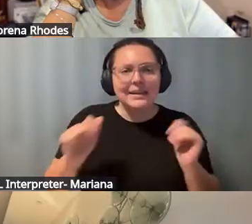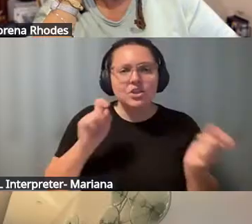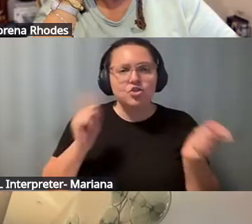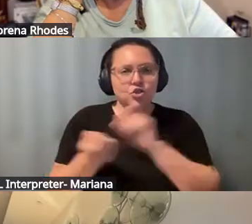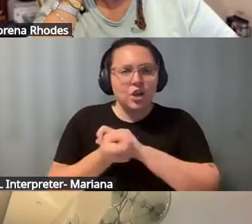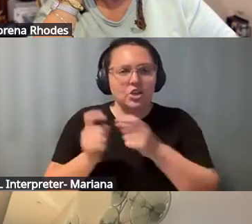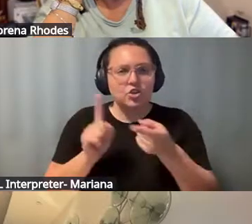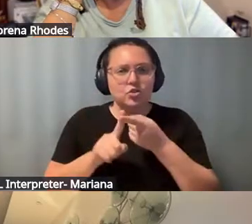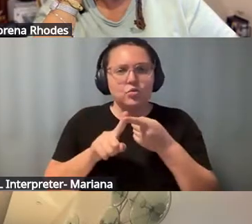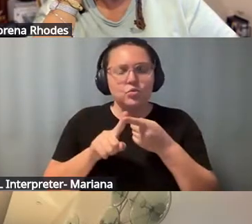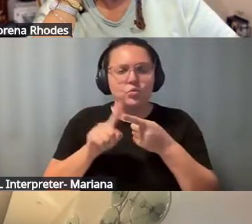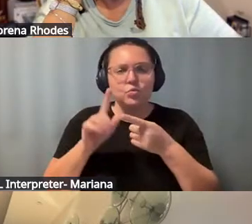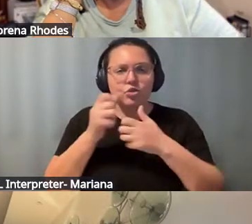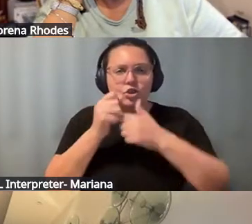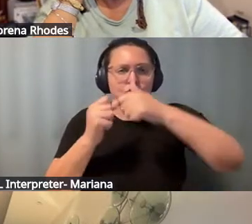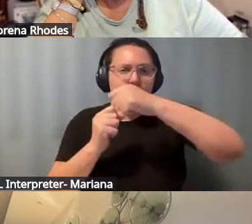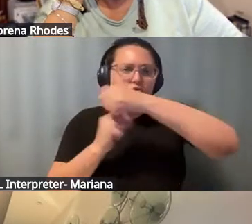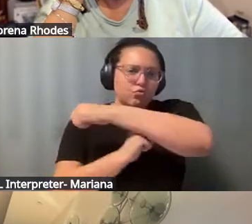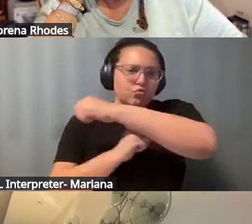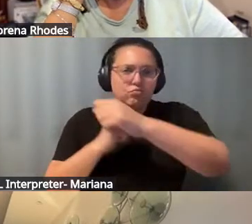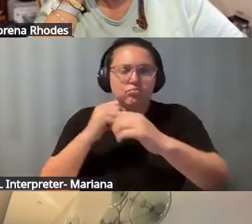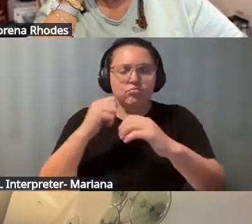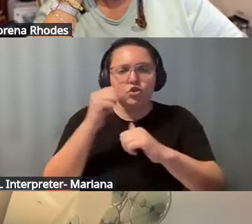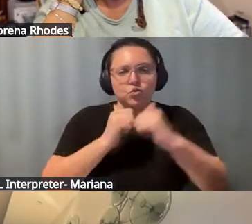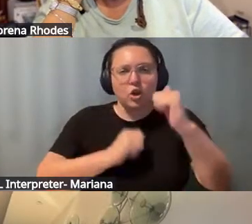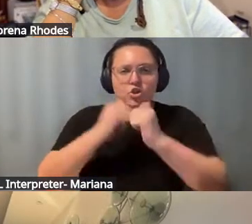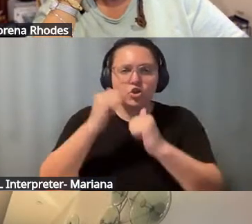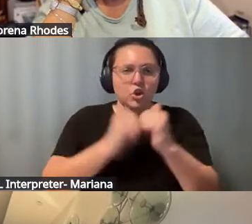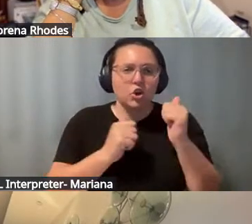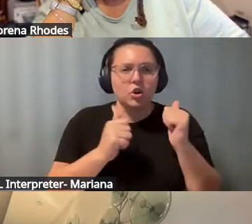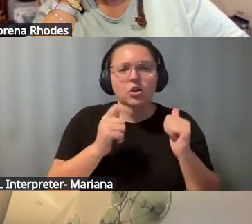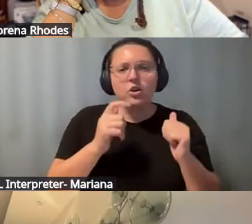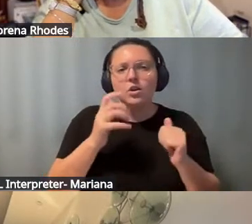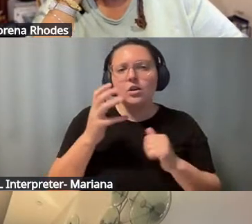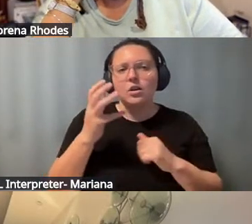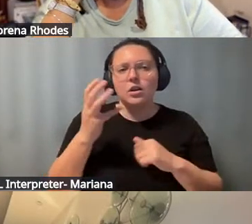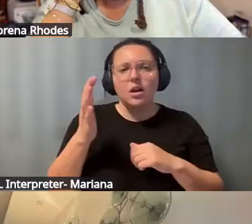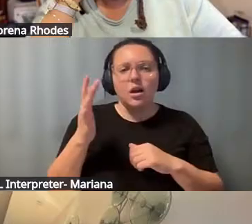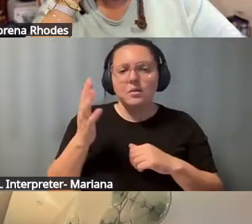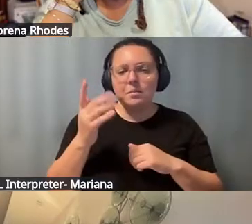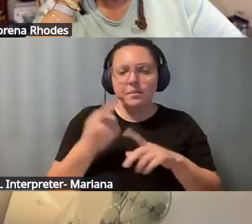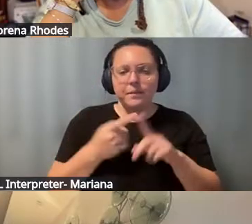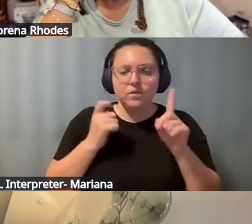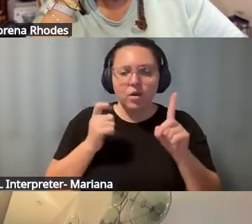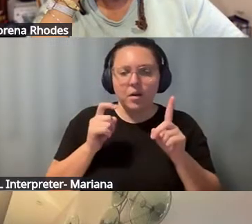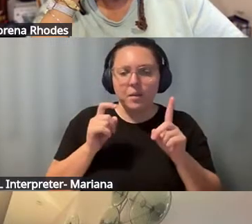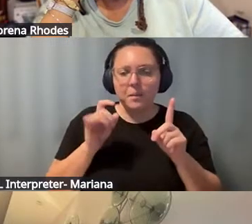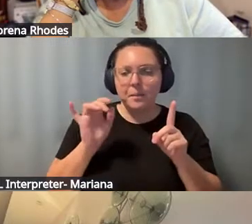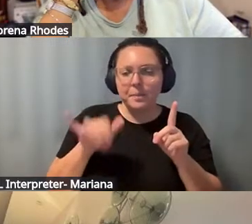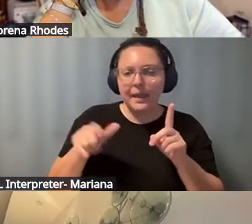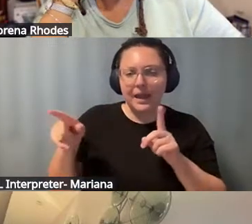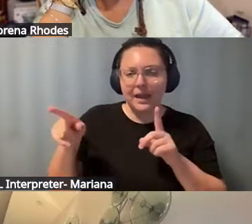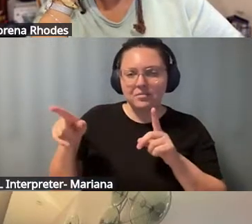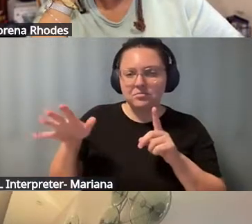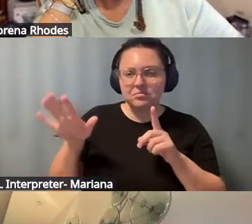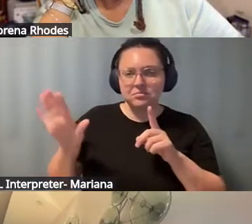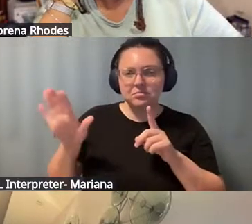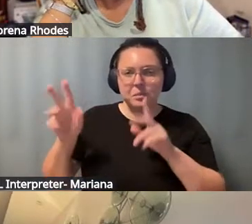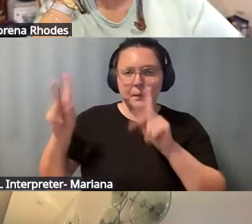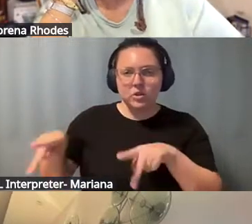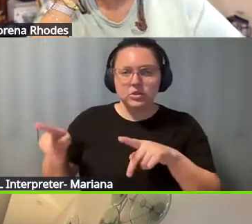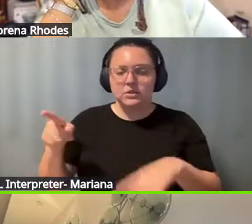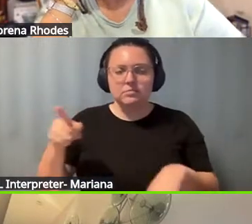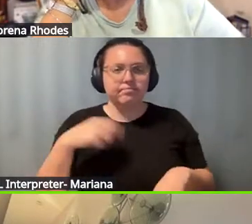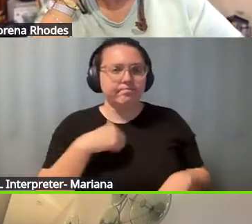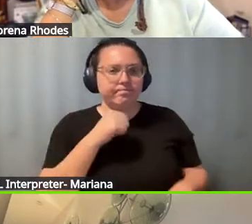that space? Based on the agreements that you already have with this new tenant? I'm not aware of any changes to